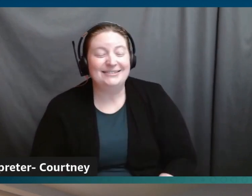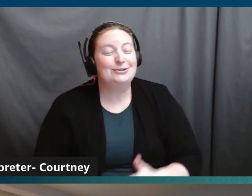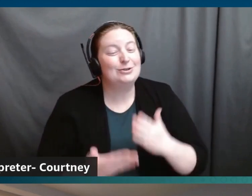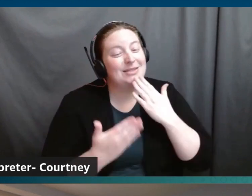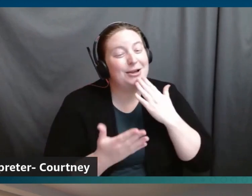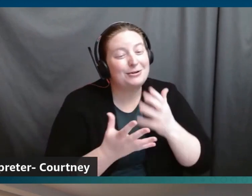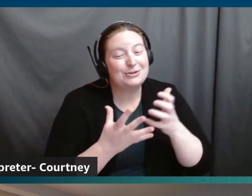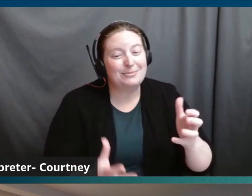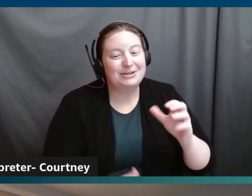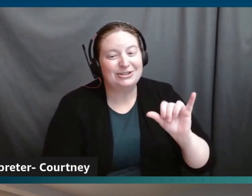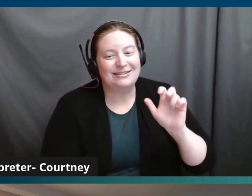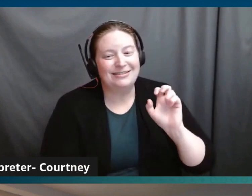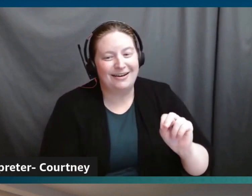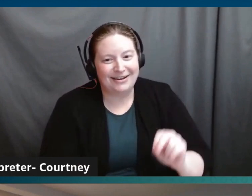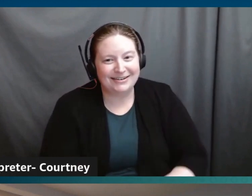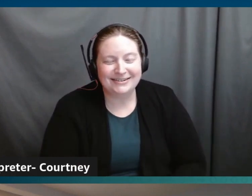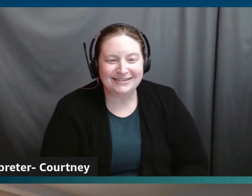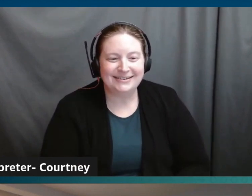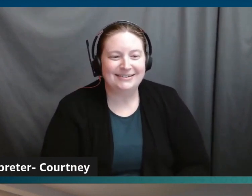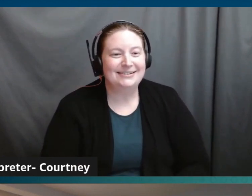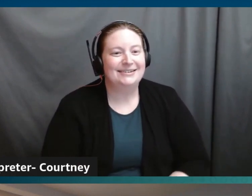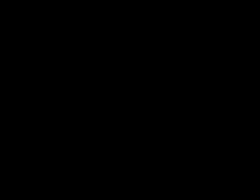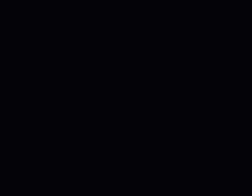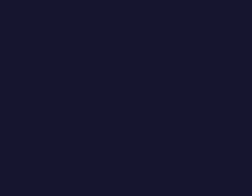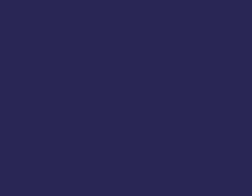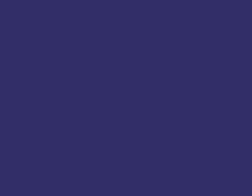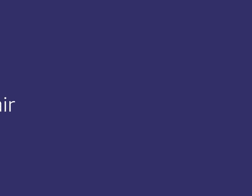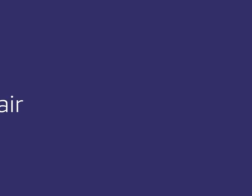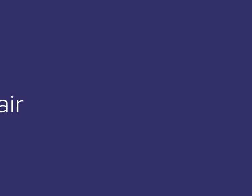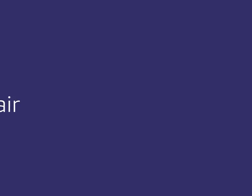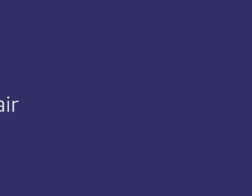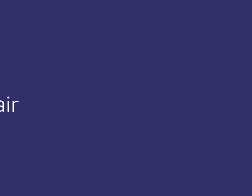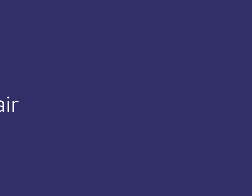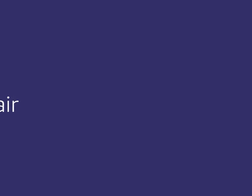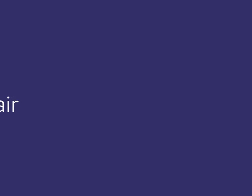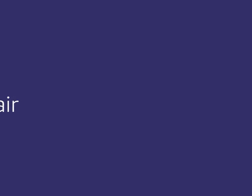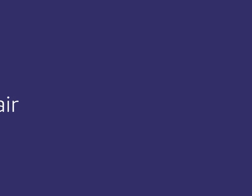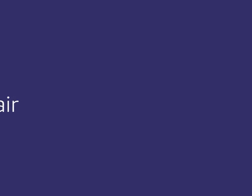a lot. Yeah, this was very, very informative.